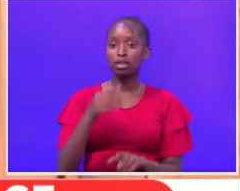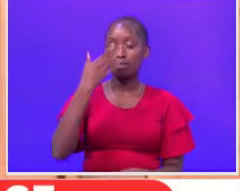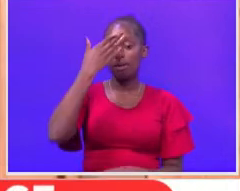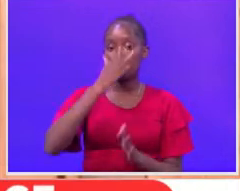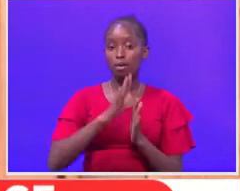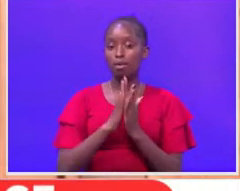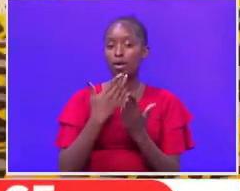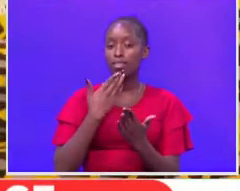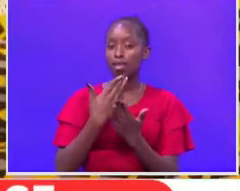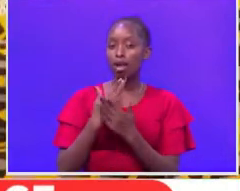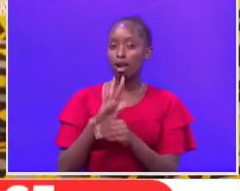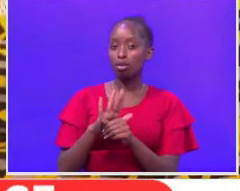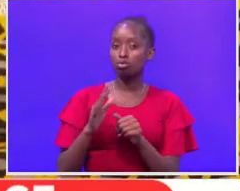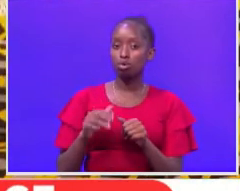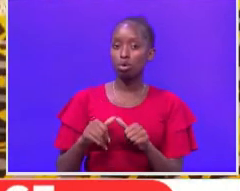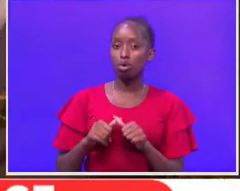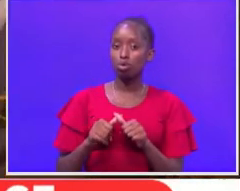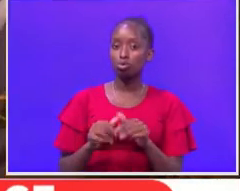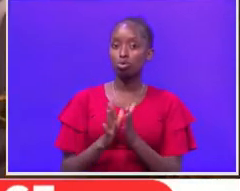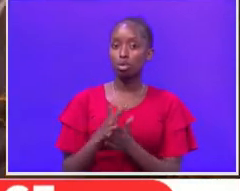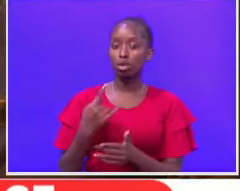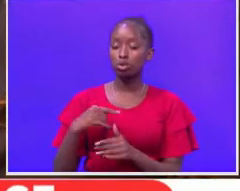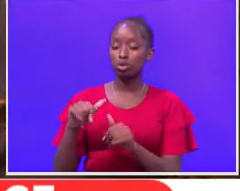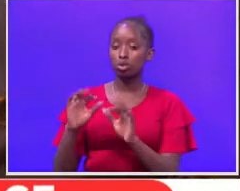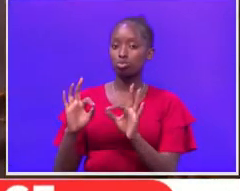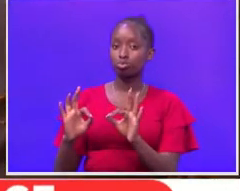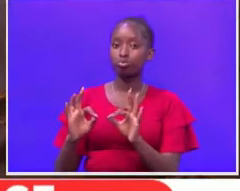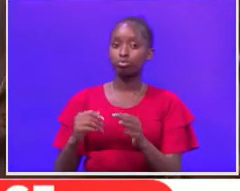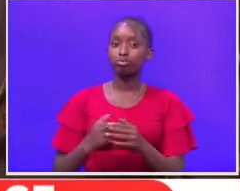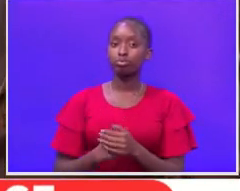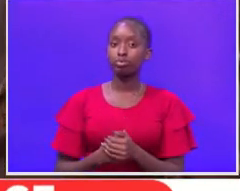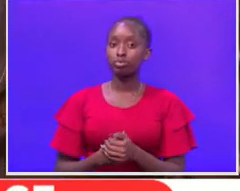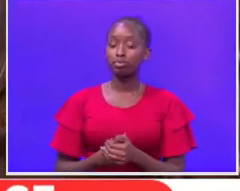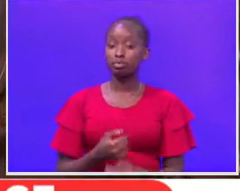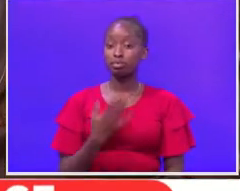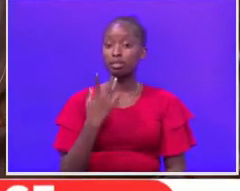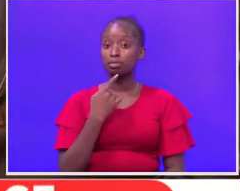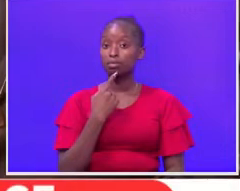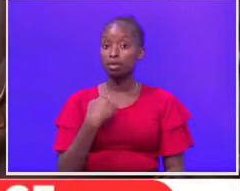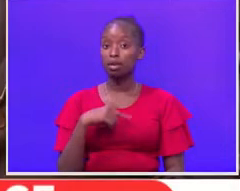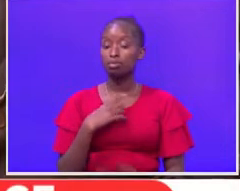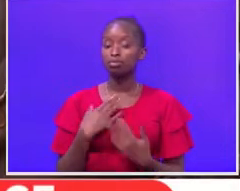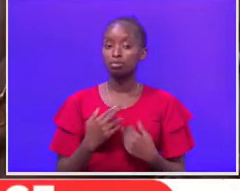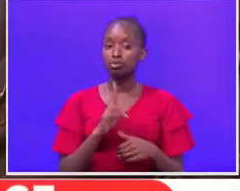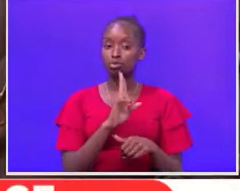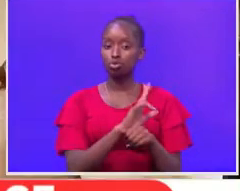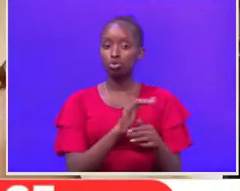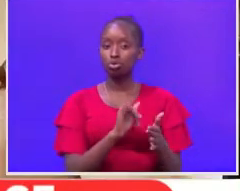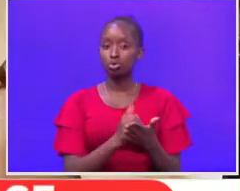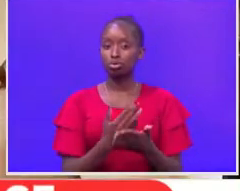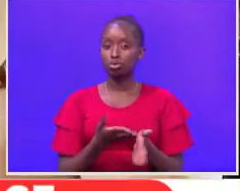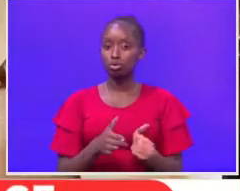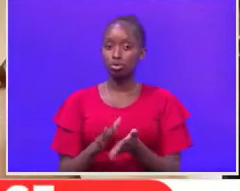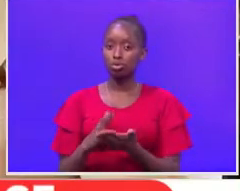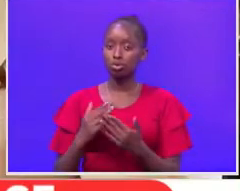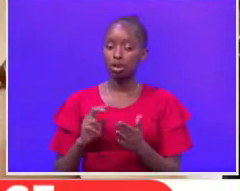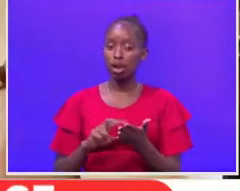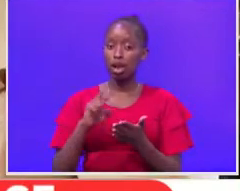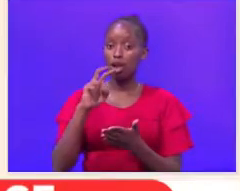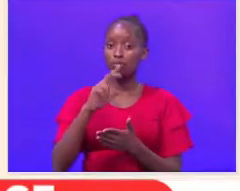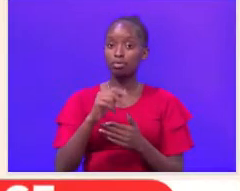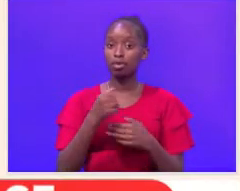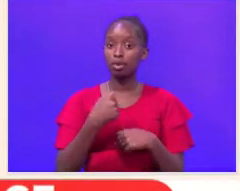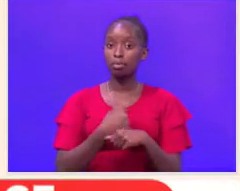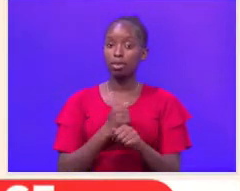us this journey. Content creators have been urged to use this opportunity to their advantage in order to grow their